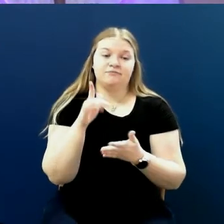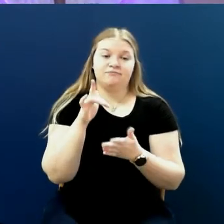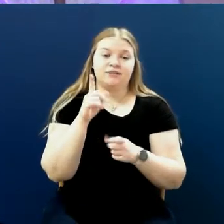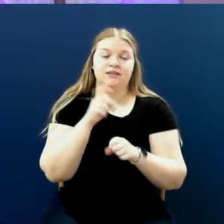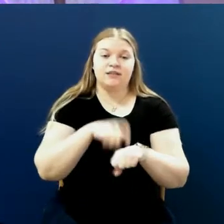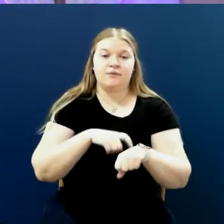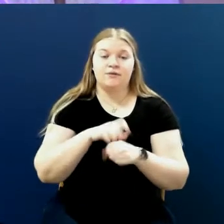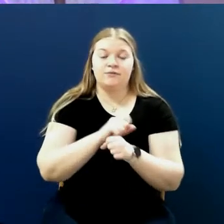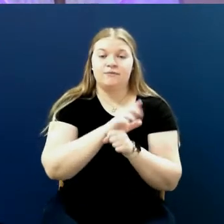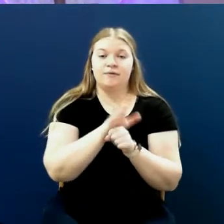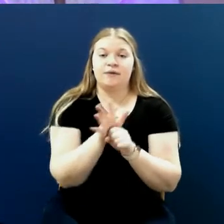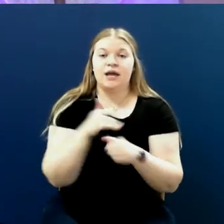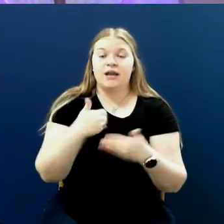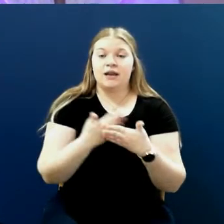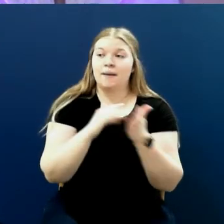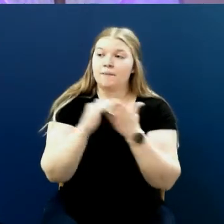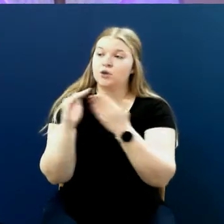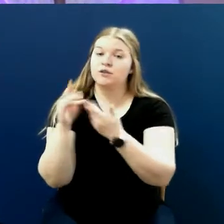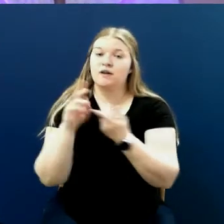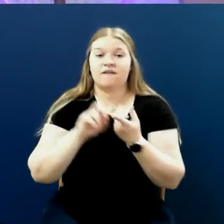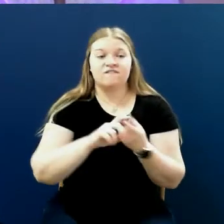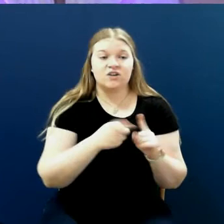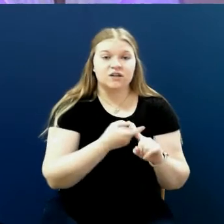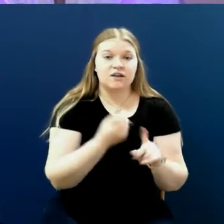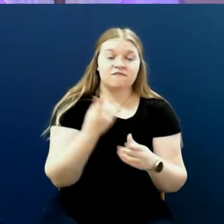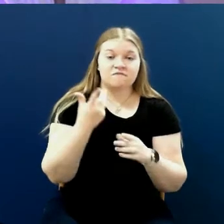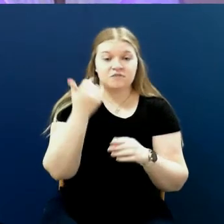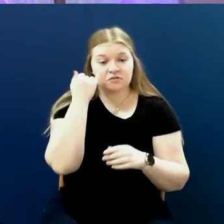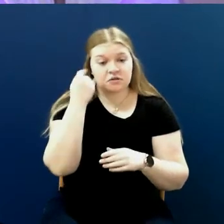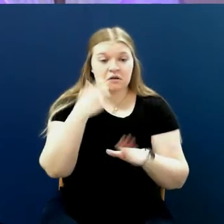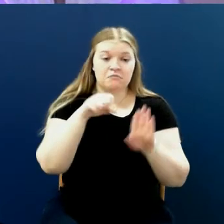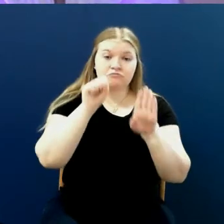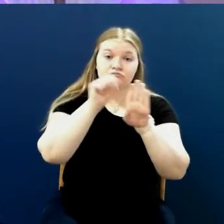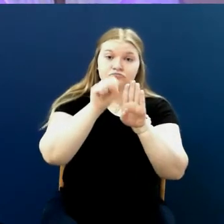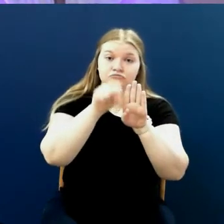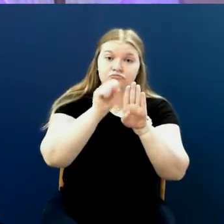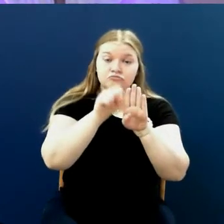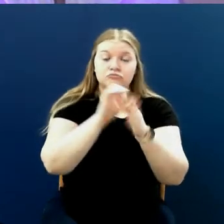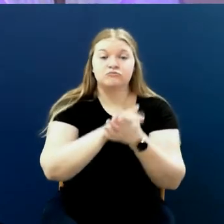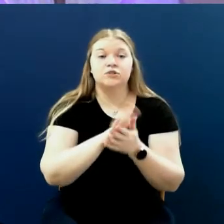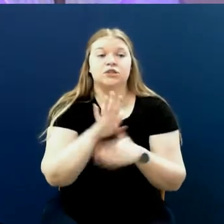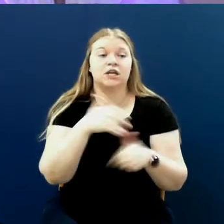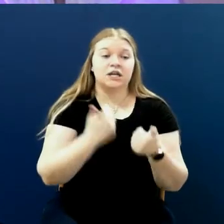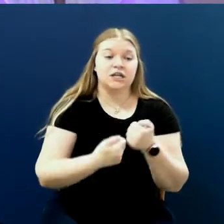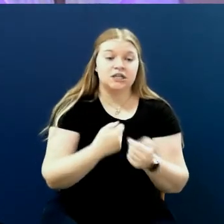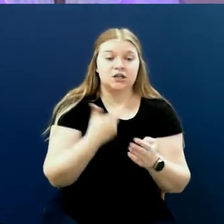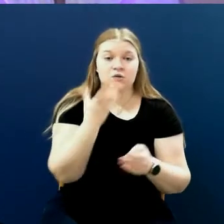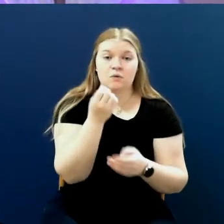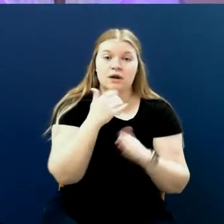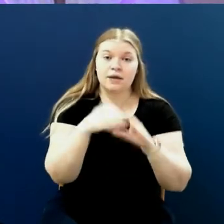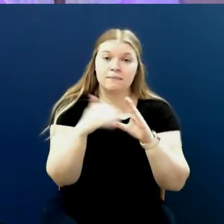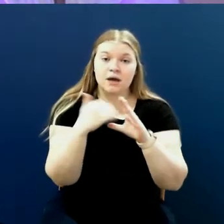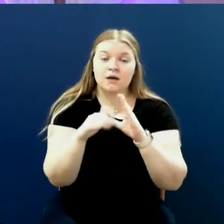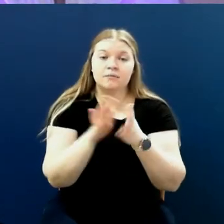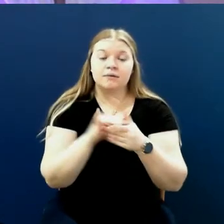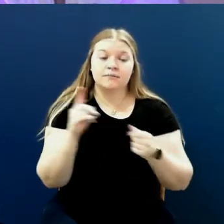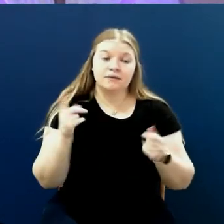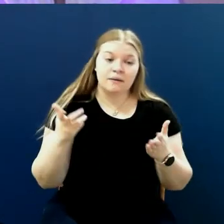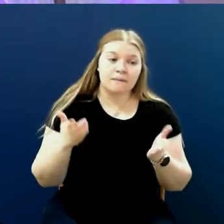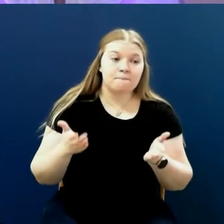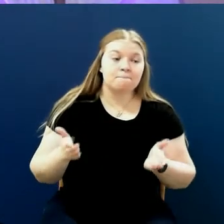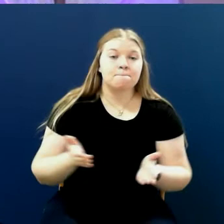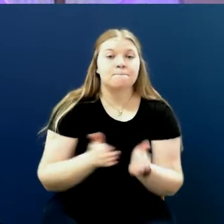and to friends, whether that's knocking on somebody's door or sending a text or an email, but may we be motivated